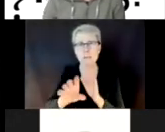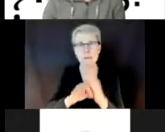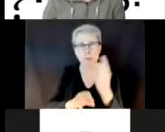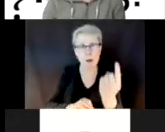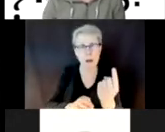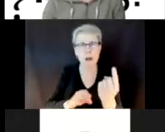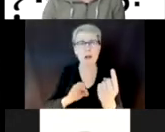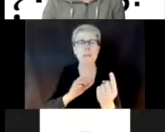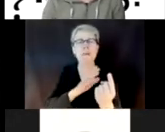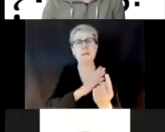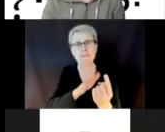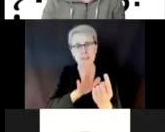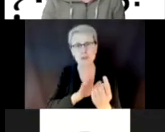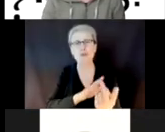and so on.